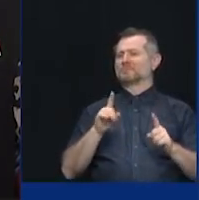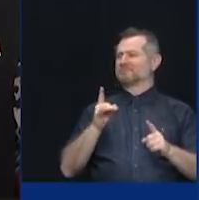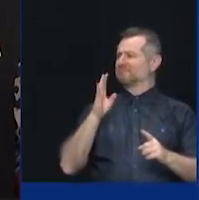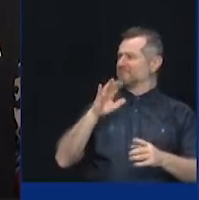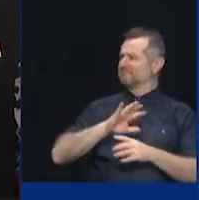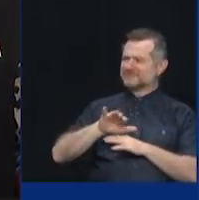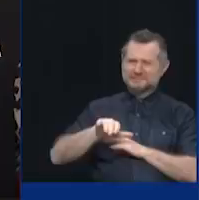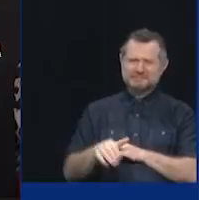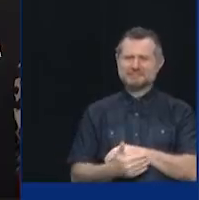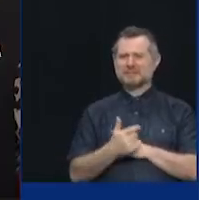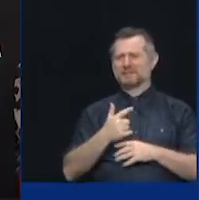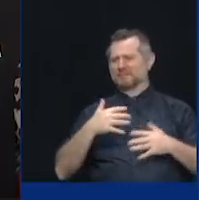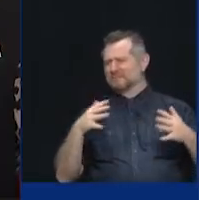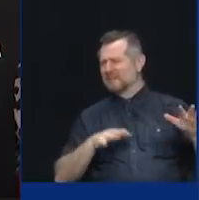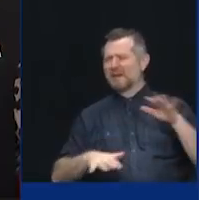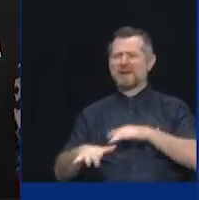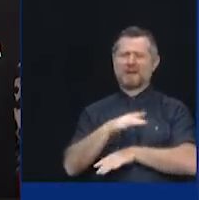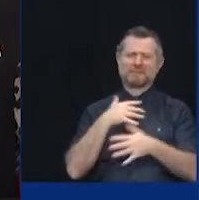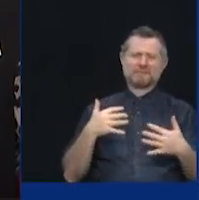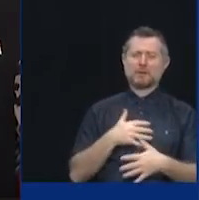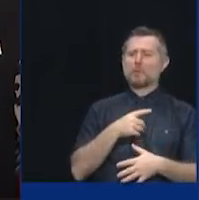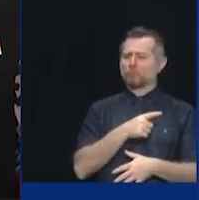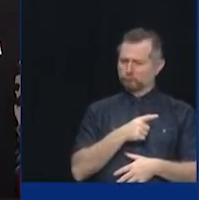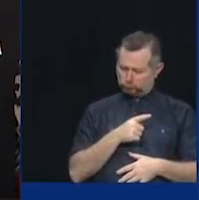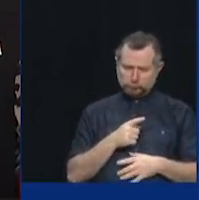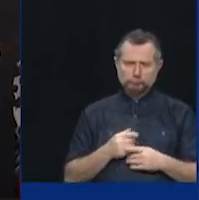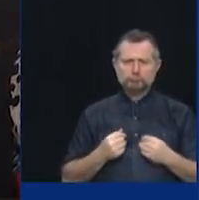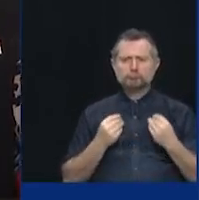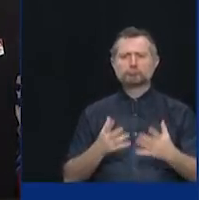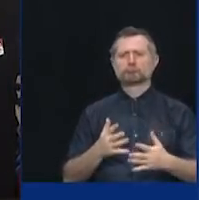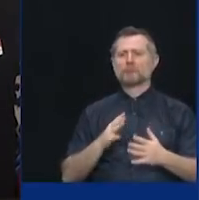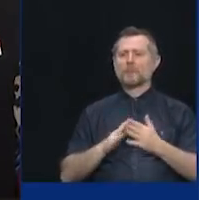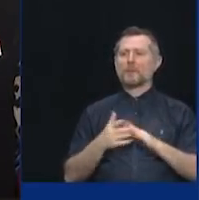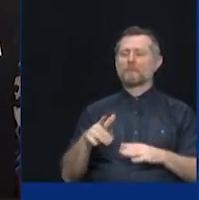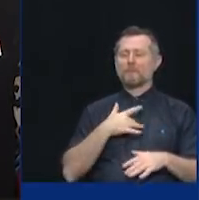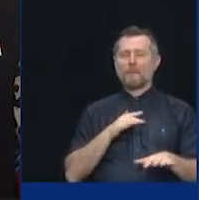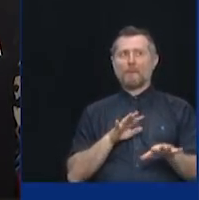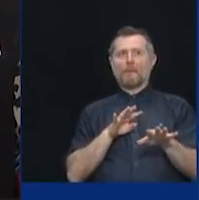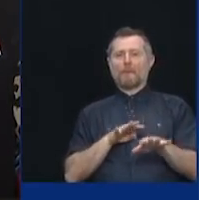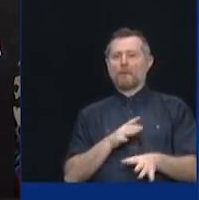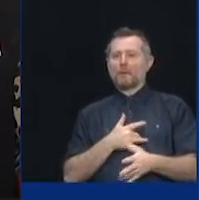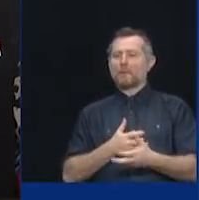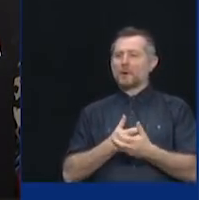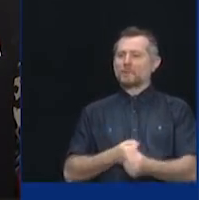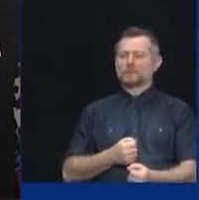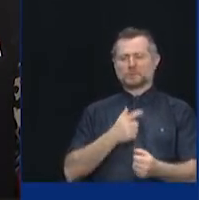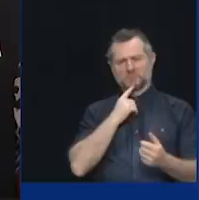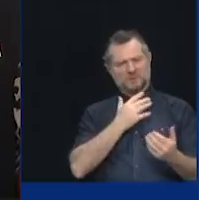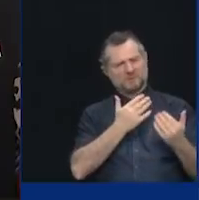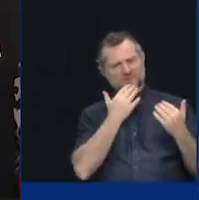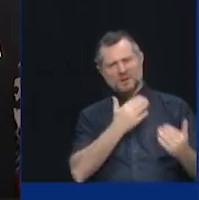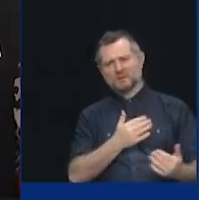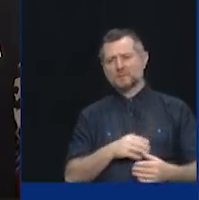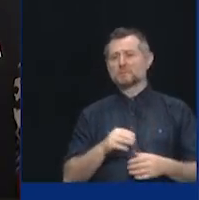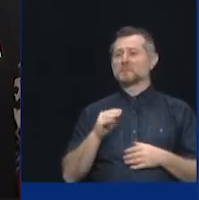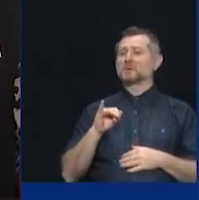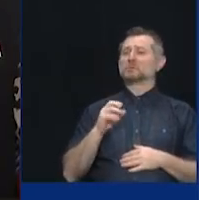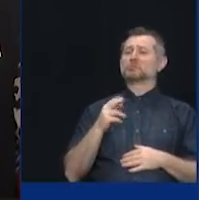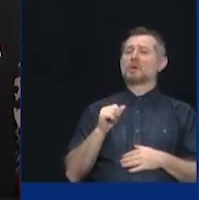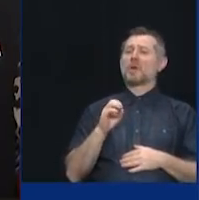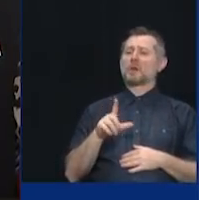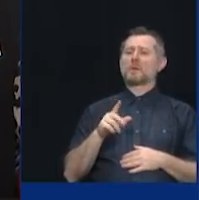only great relief, but great confidence to the people of the state, and we want to thank them all. Michael Powers, who's the President of the Correction